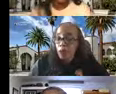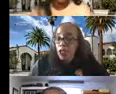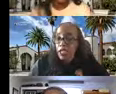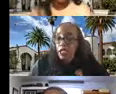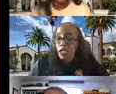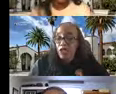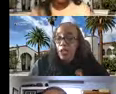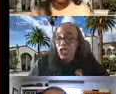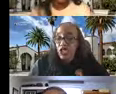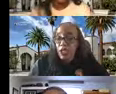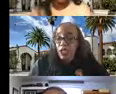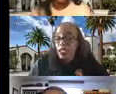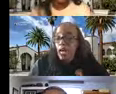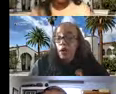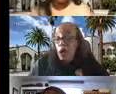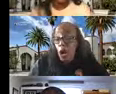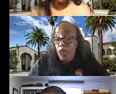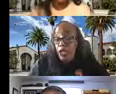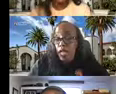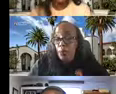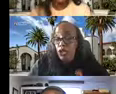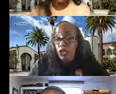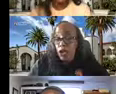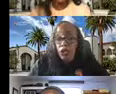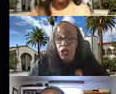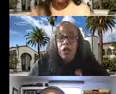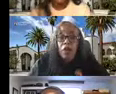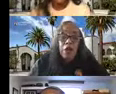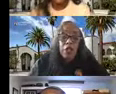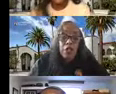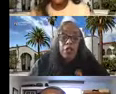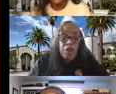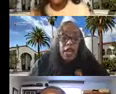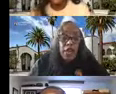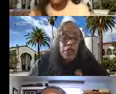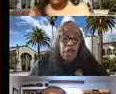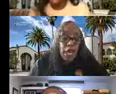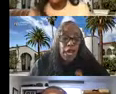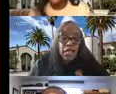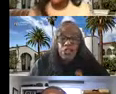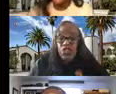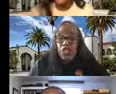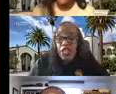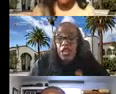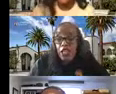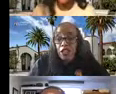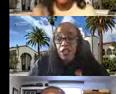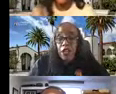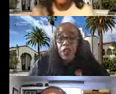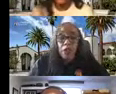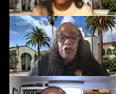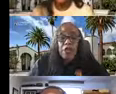I hope you take this information because I'm already claiming your daughter. We would love to have her as an HGS